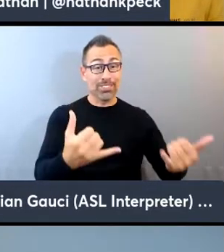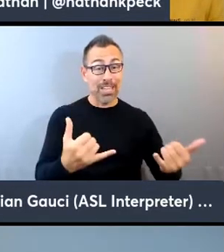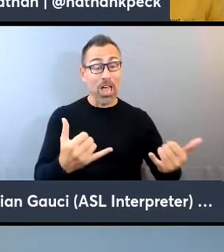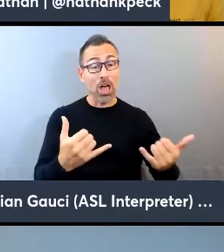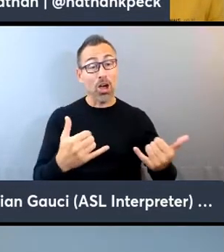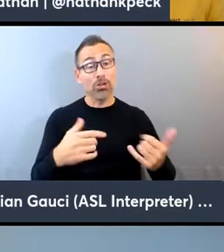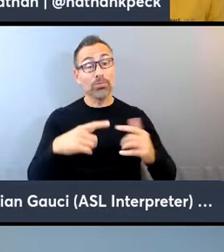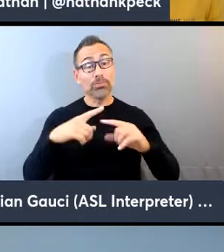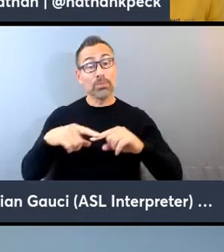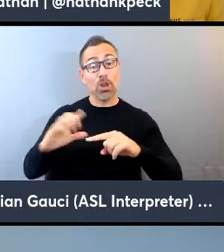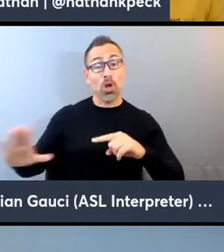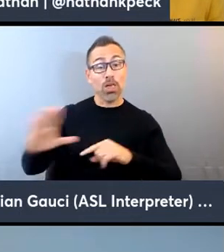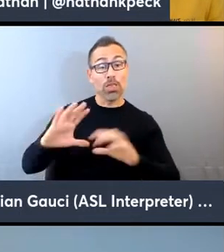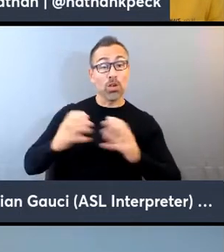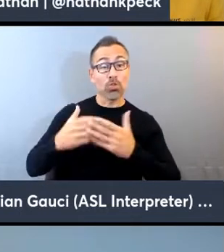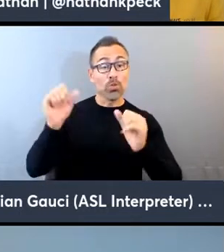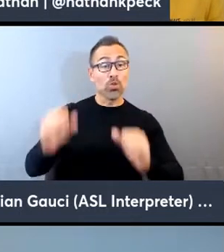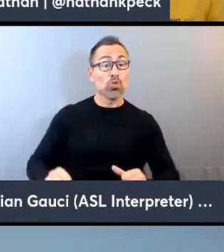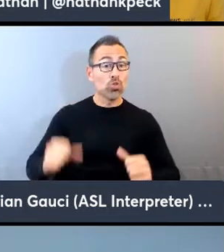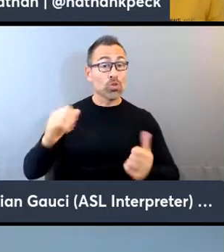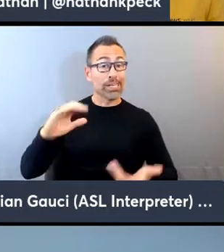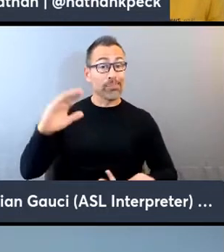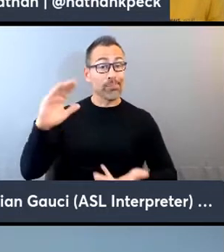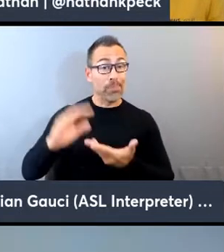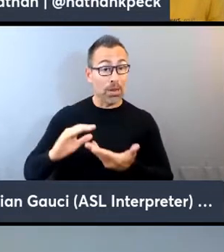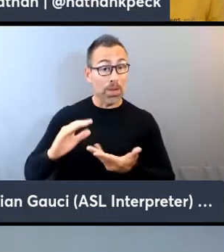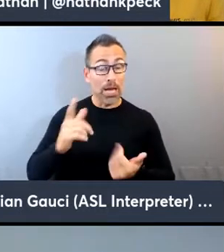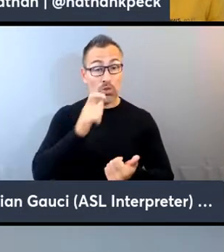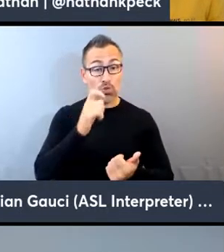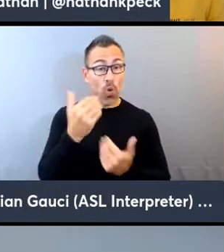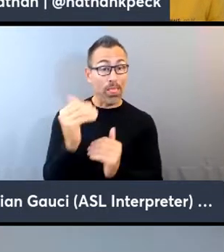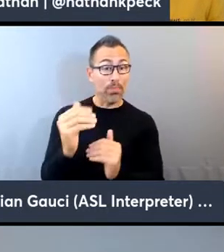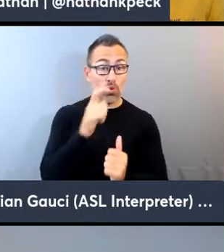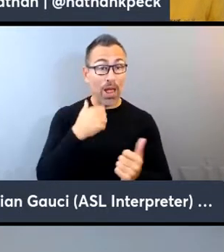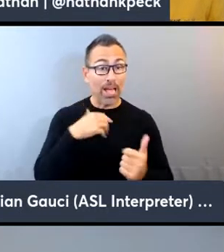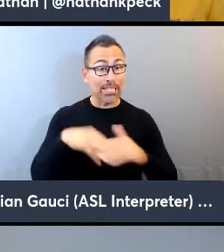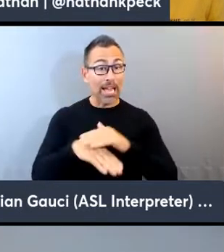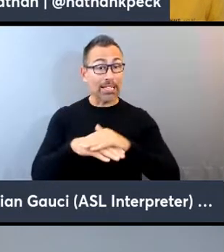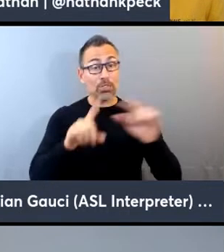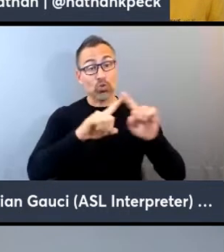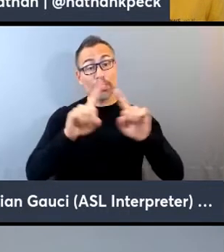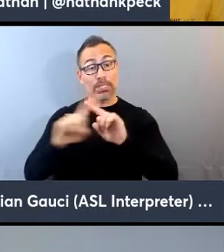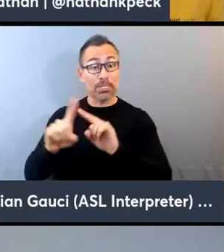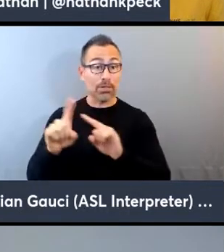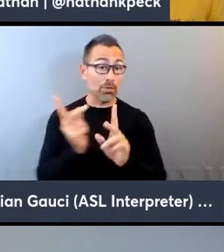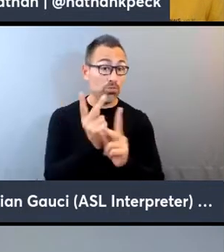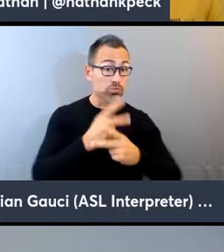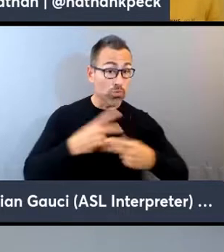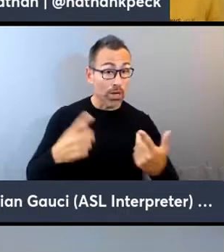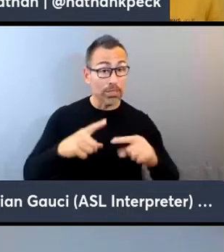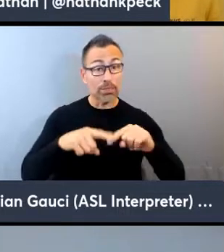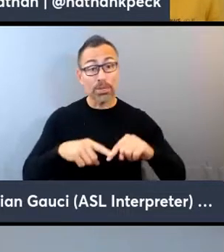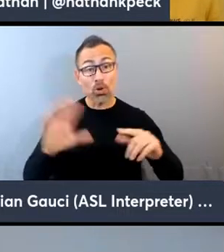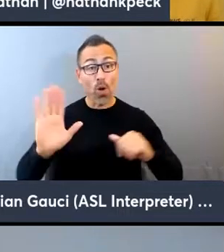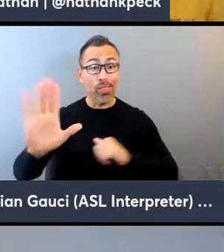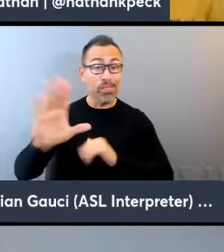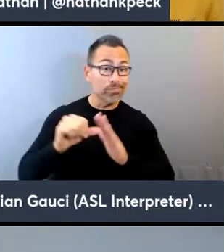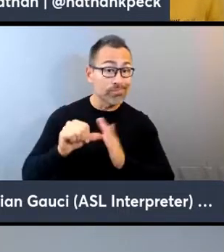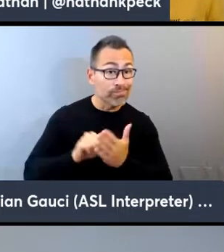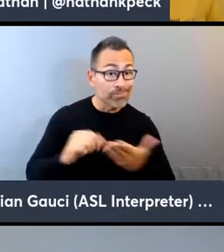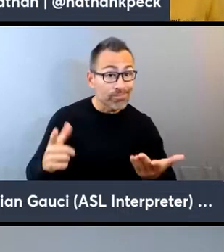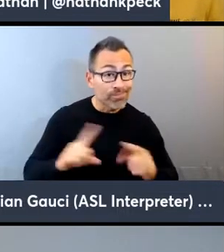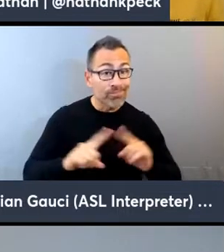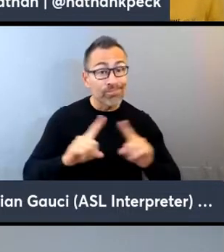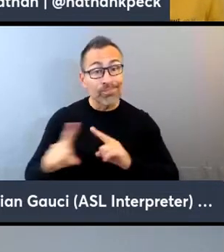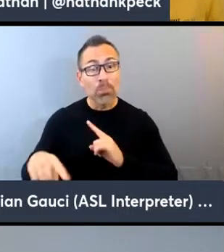you can minimize who has access to different products as well, right? Based on the different accounts and use cases